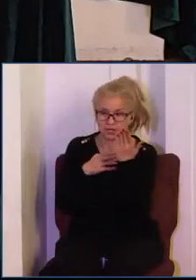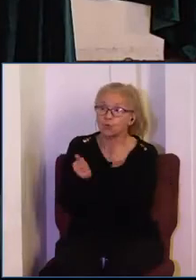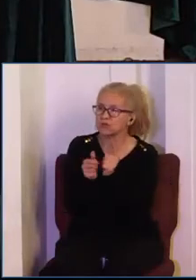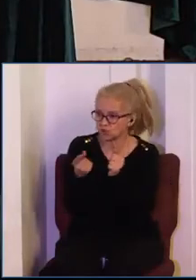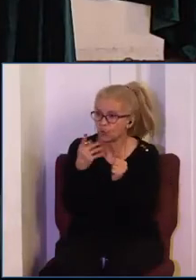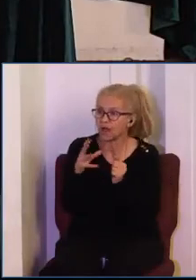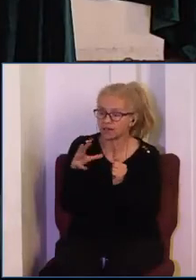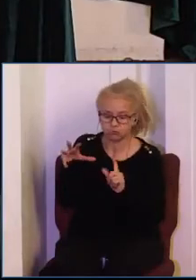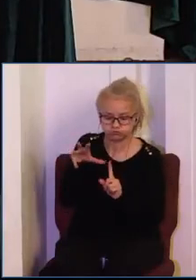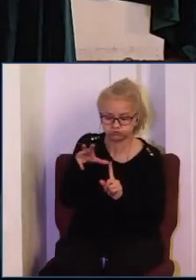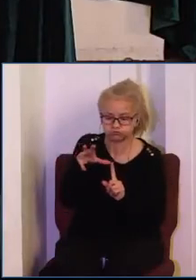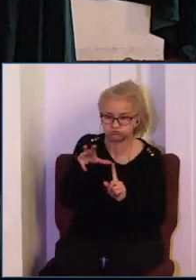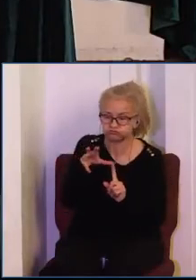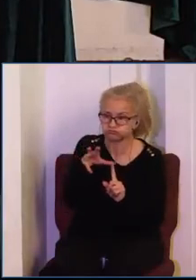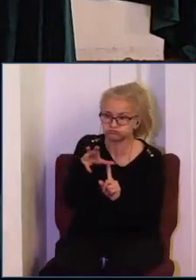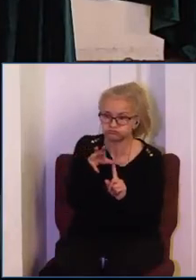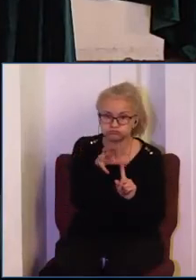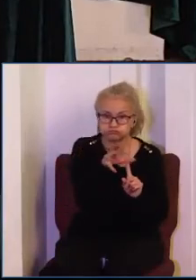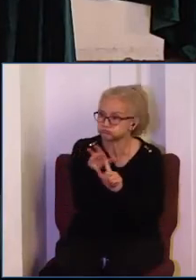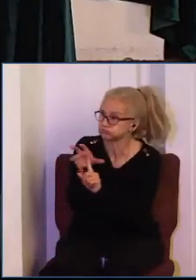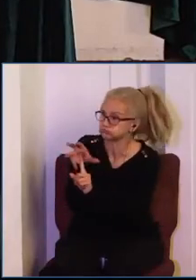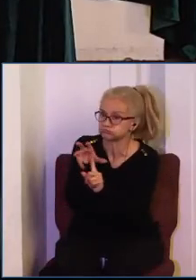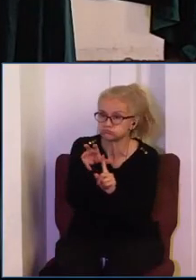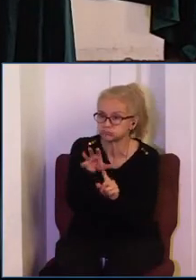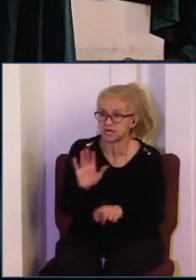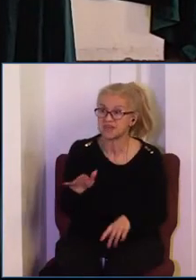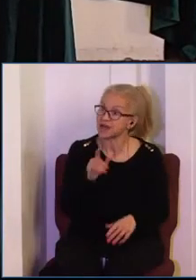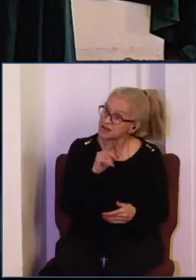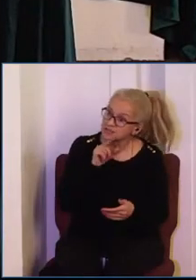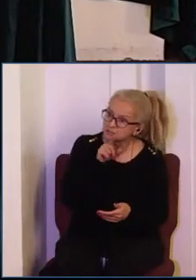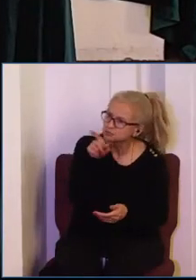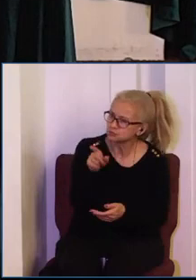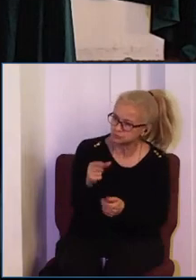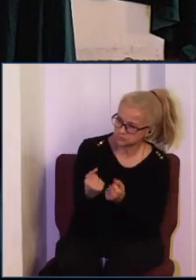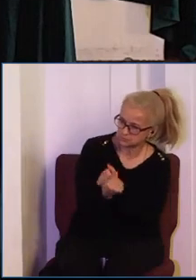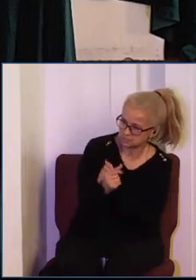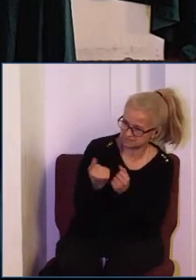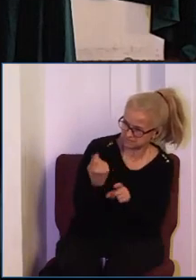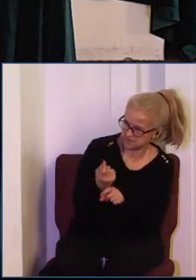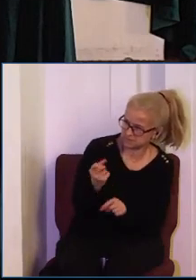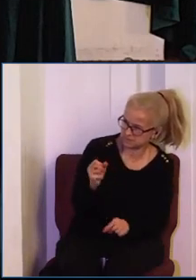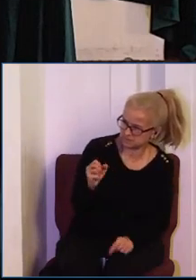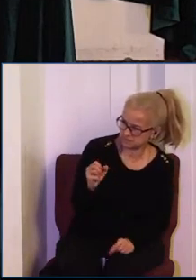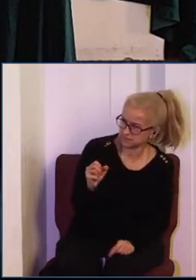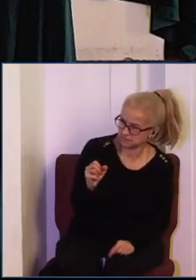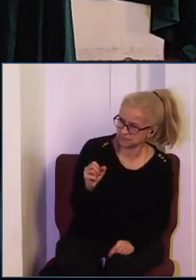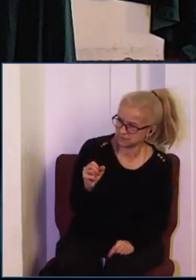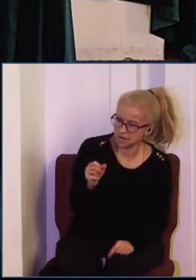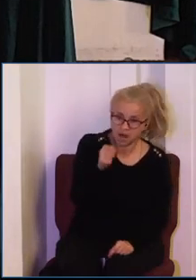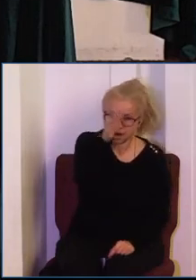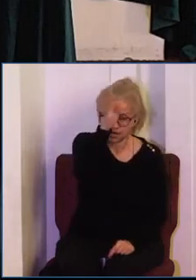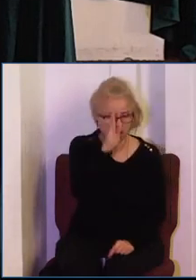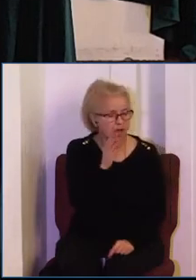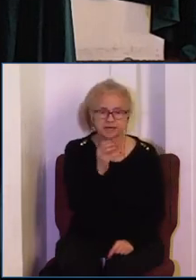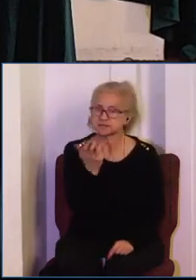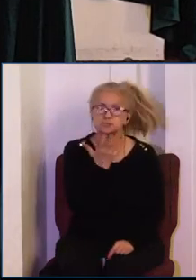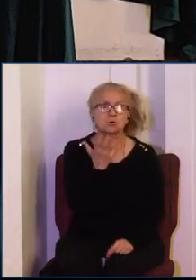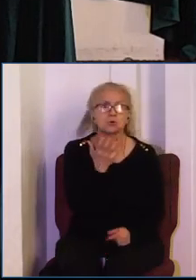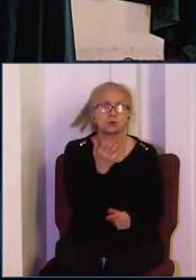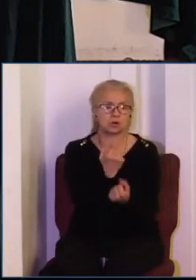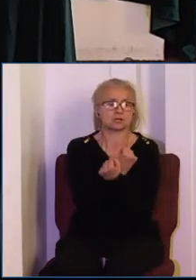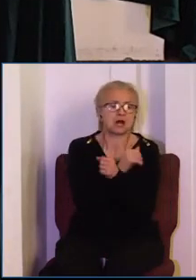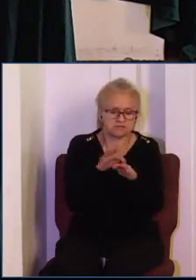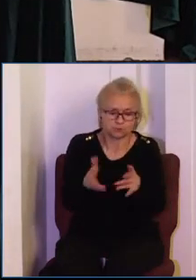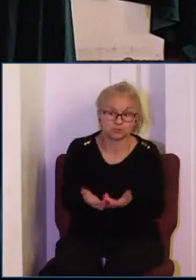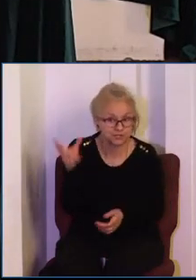you. And I'm going to tell you, that's kind of true love, isn't it? God so loved the world. Did